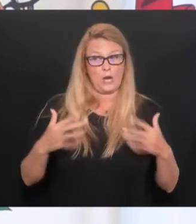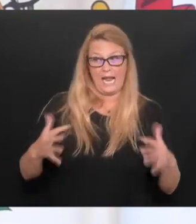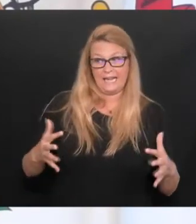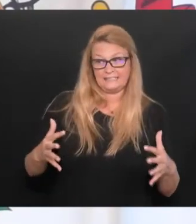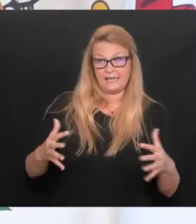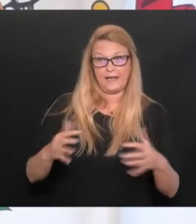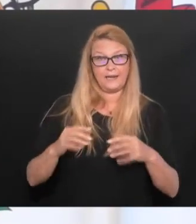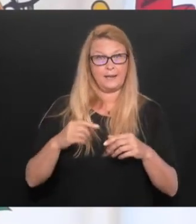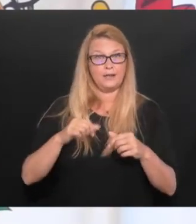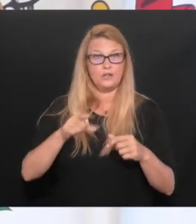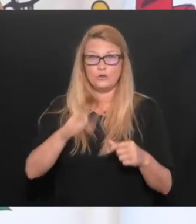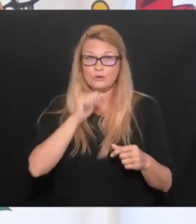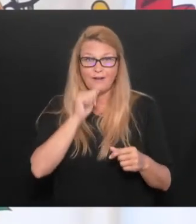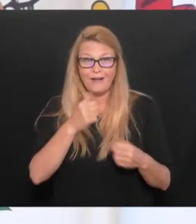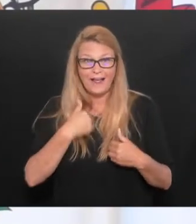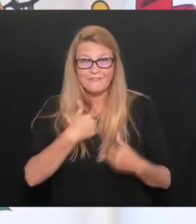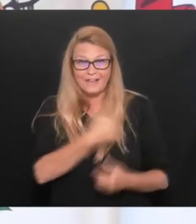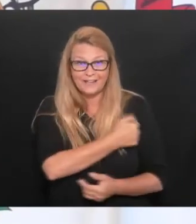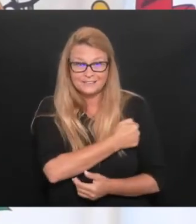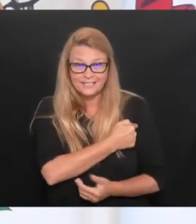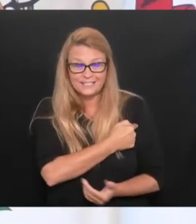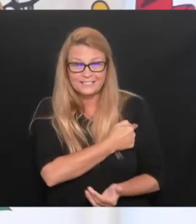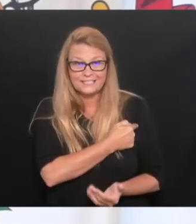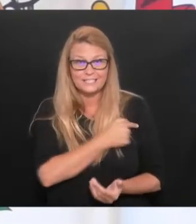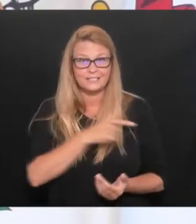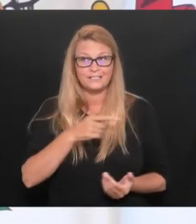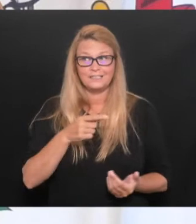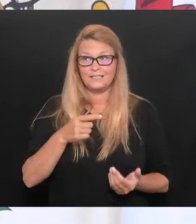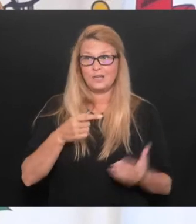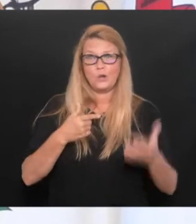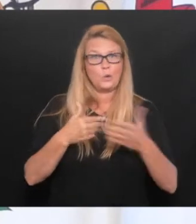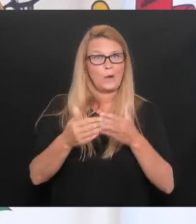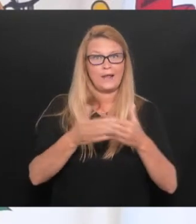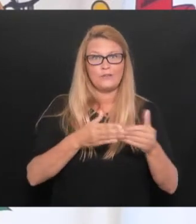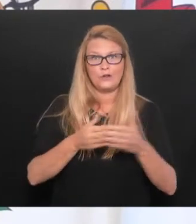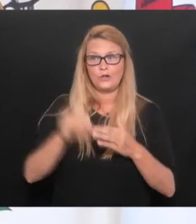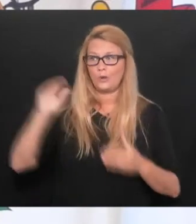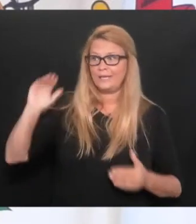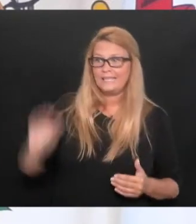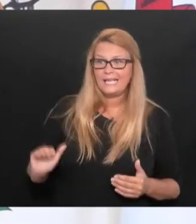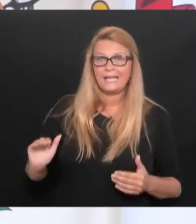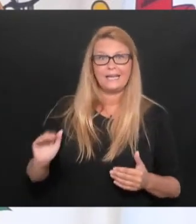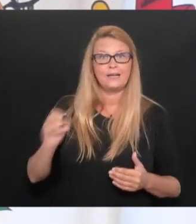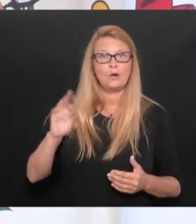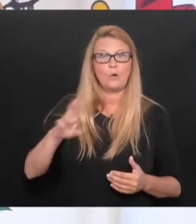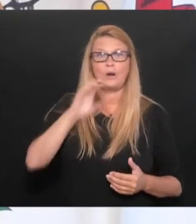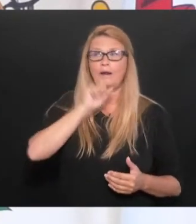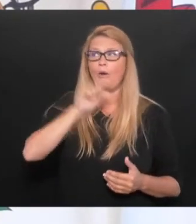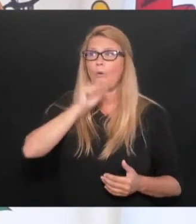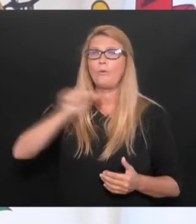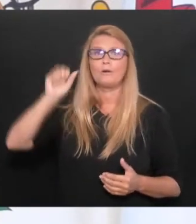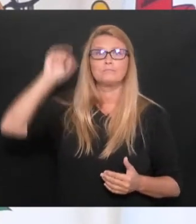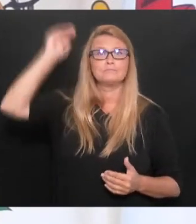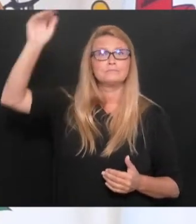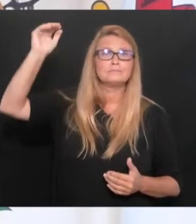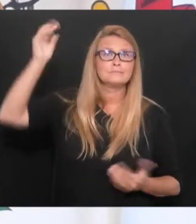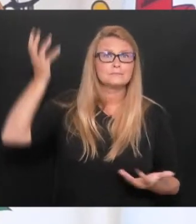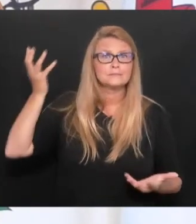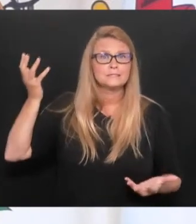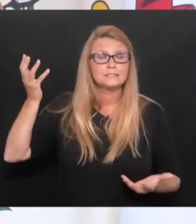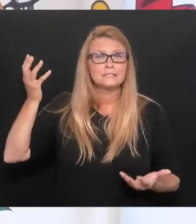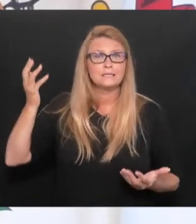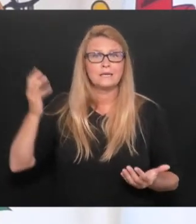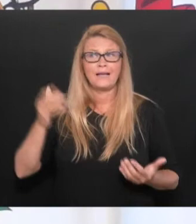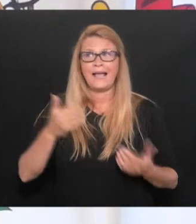if you haven't been vaccinated, whether you're a kid or you're a 70-year-old, you know, that